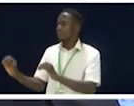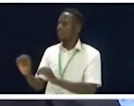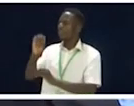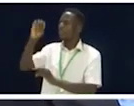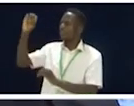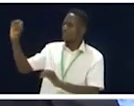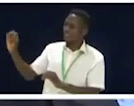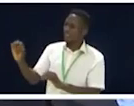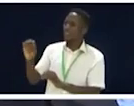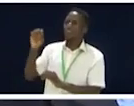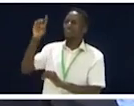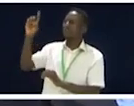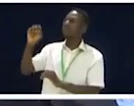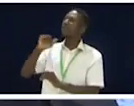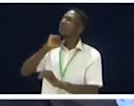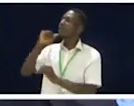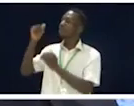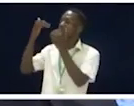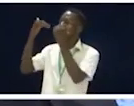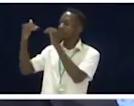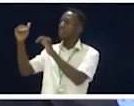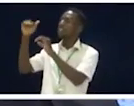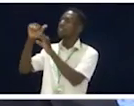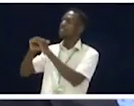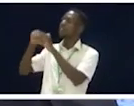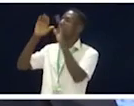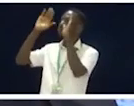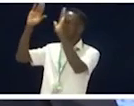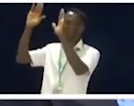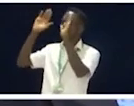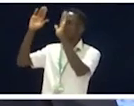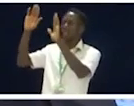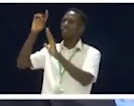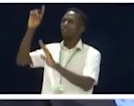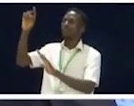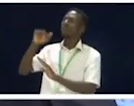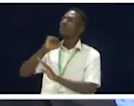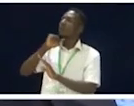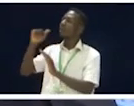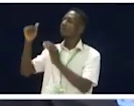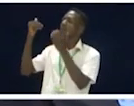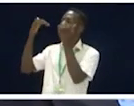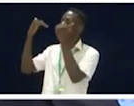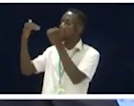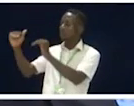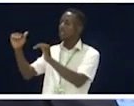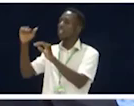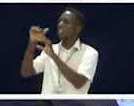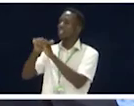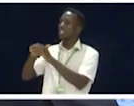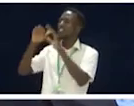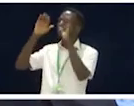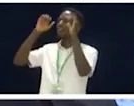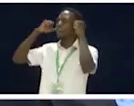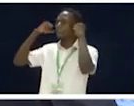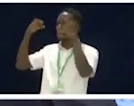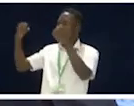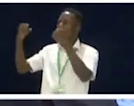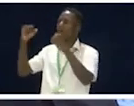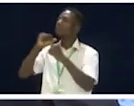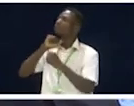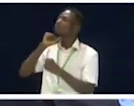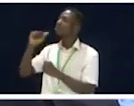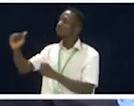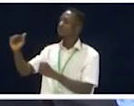unlimited. In your wonders, you are unlimited. In your miracles, you are unlimited. In your power, you are